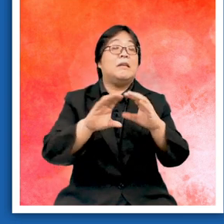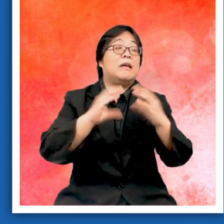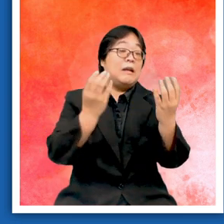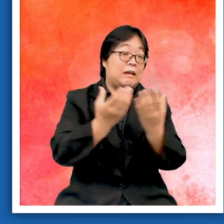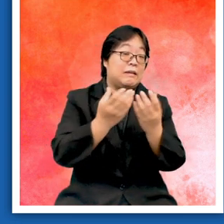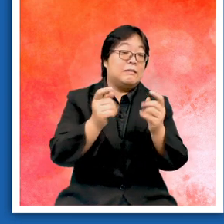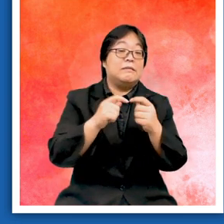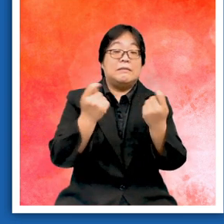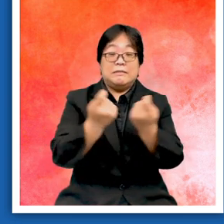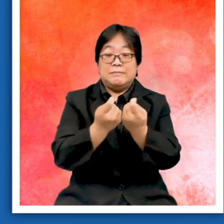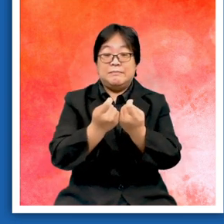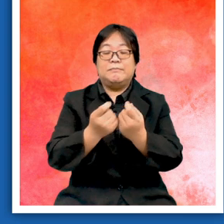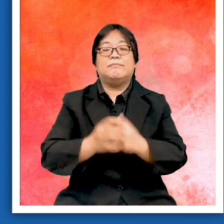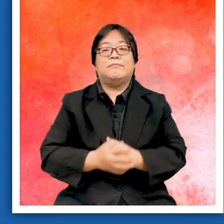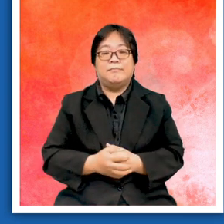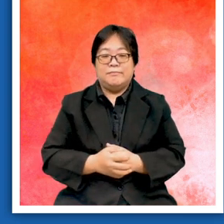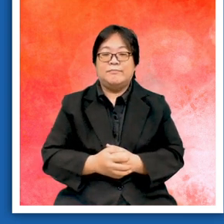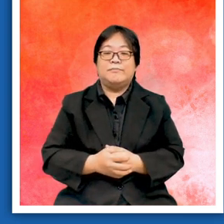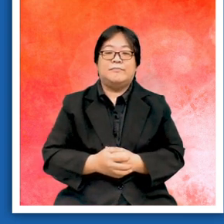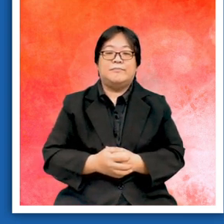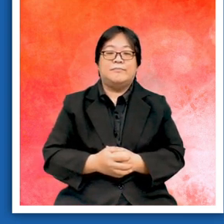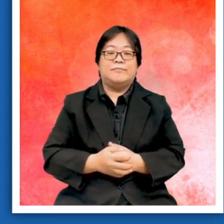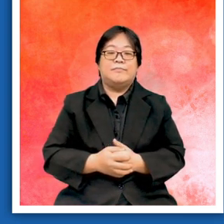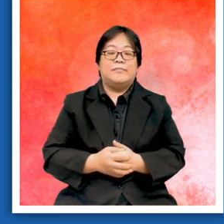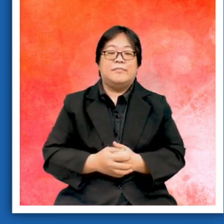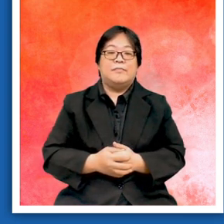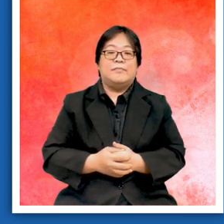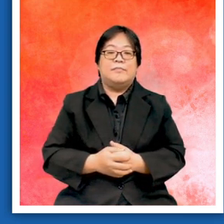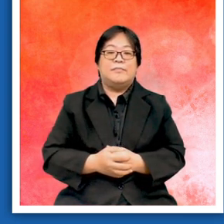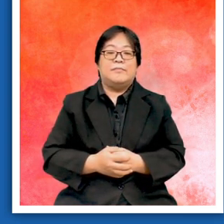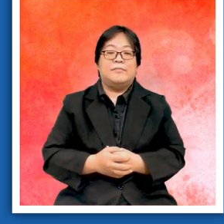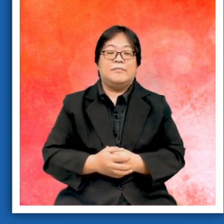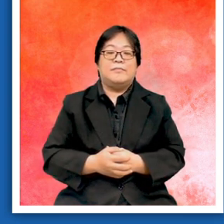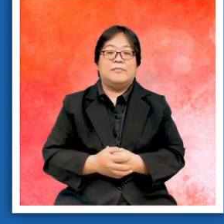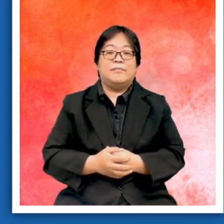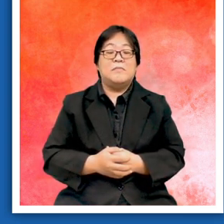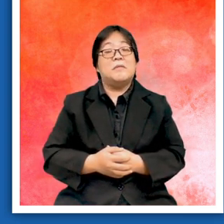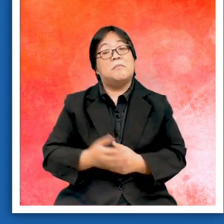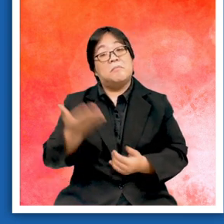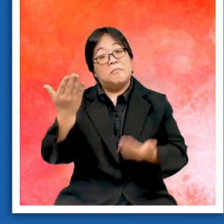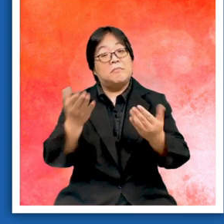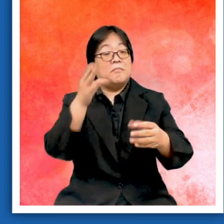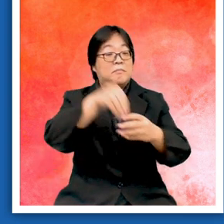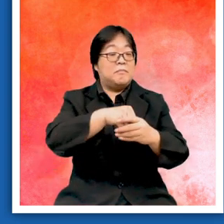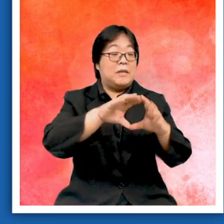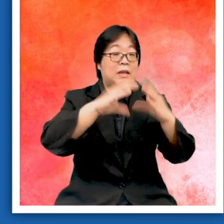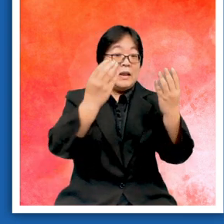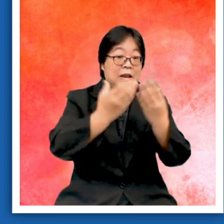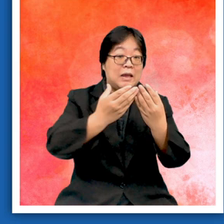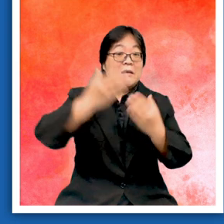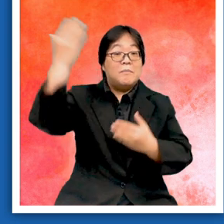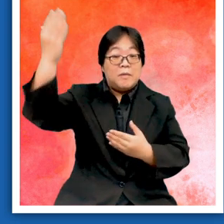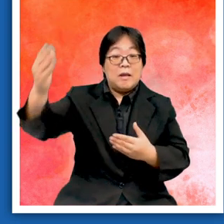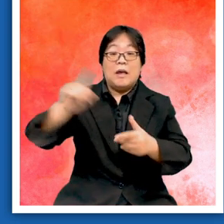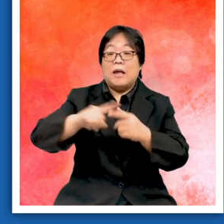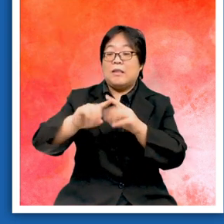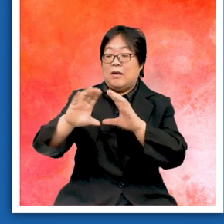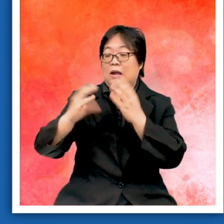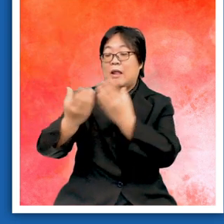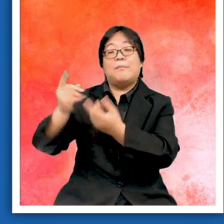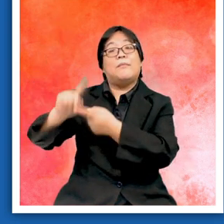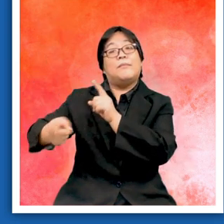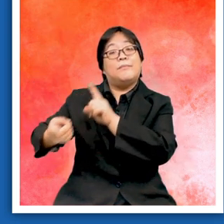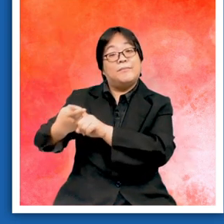team by your lecturers or a club team that's created by your friends.